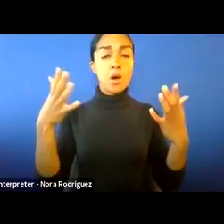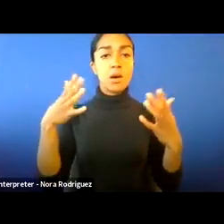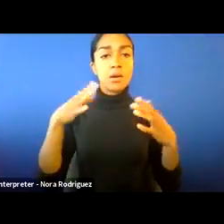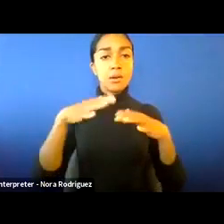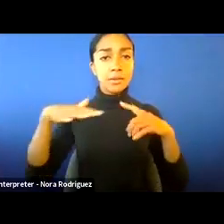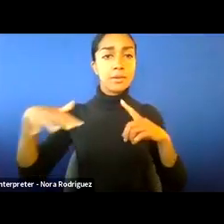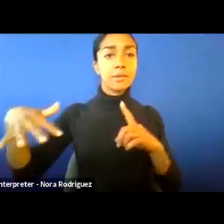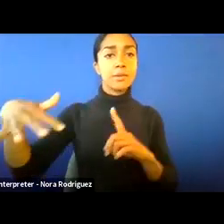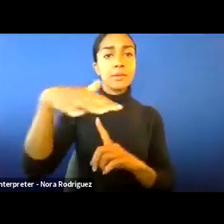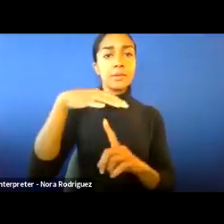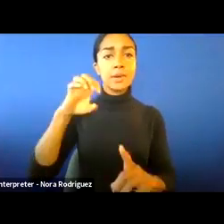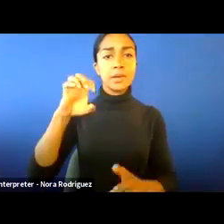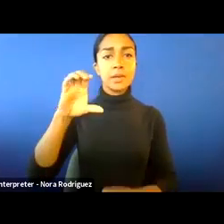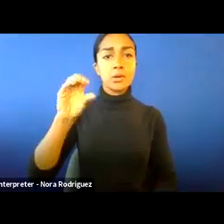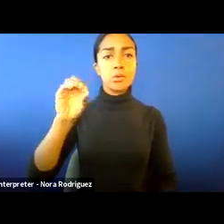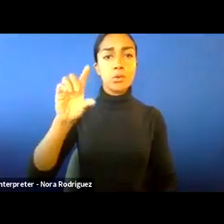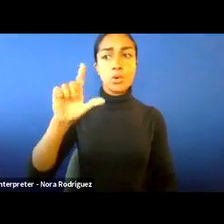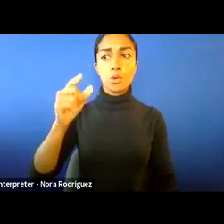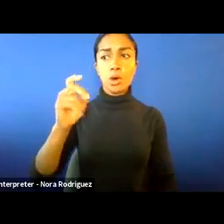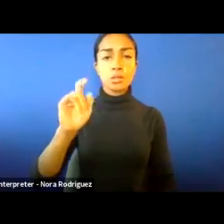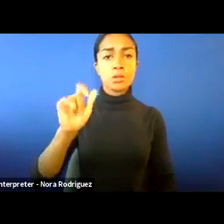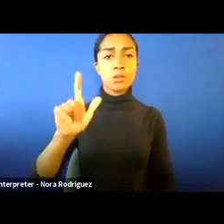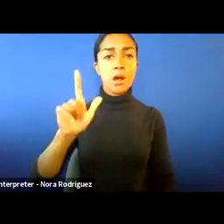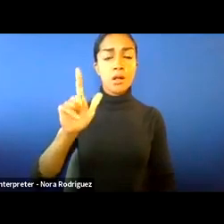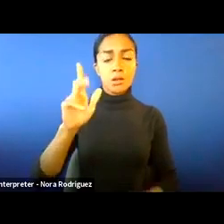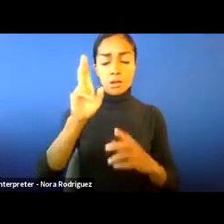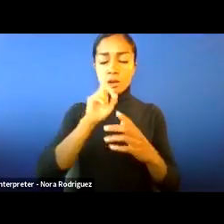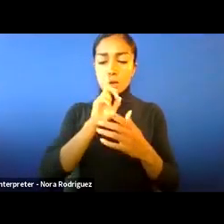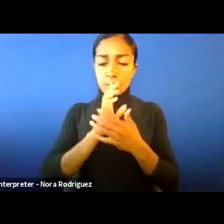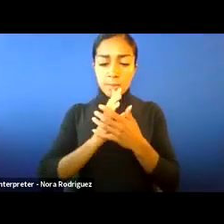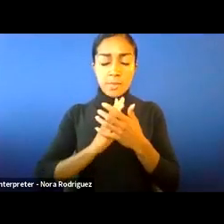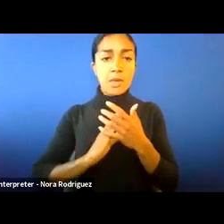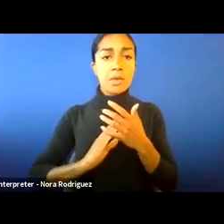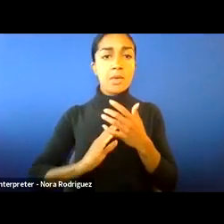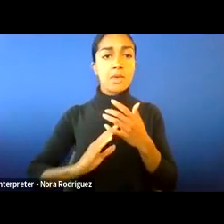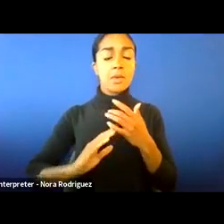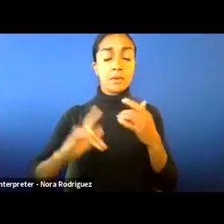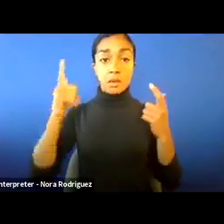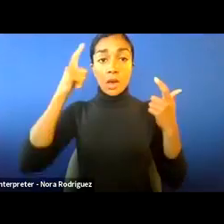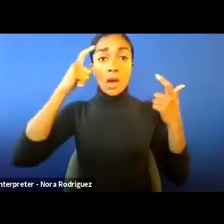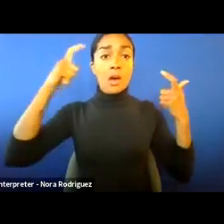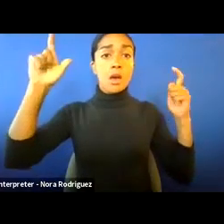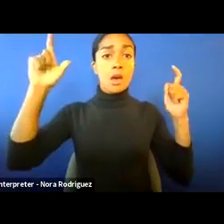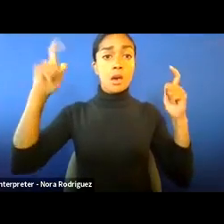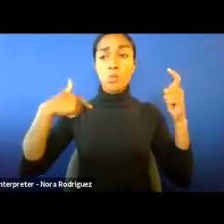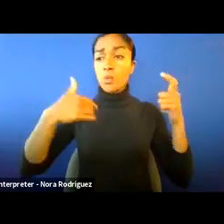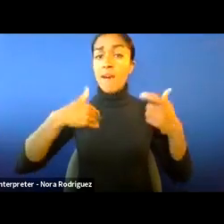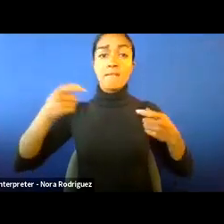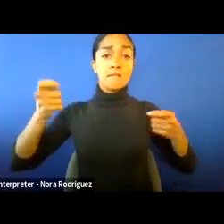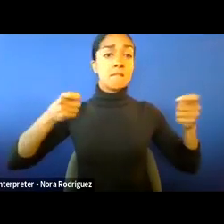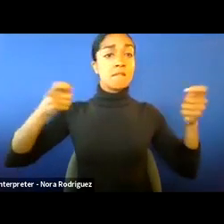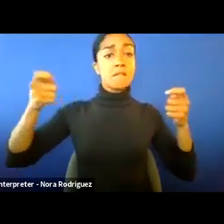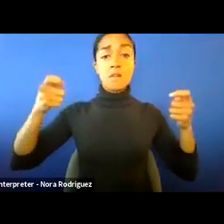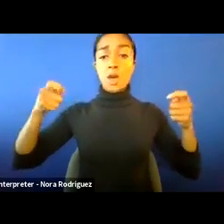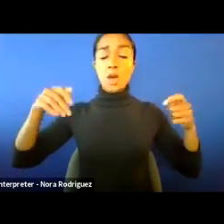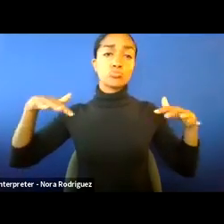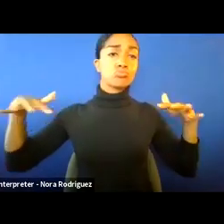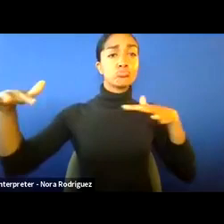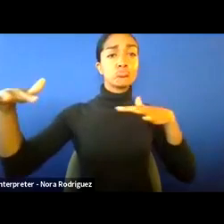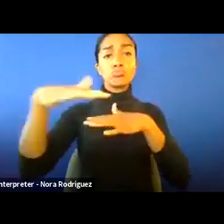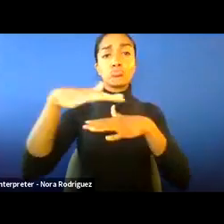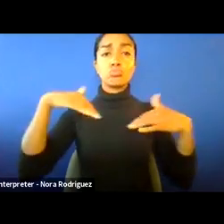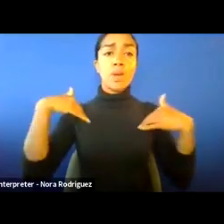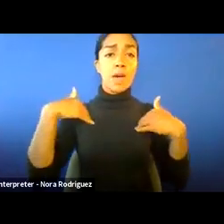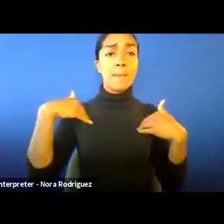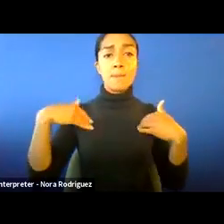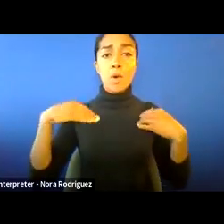us to drop the arrogant imagining that we have dominion over all creatures